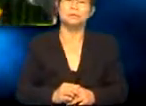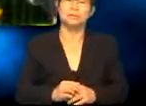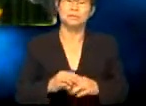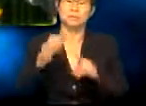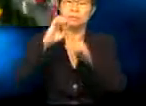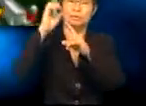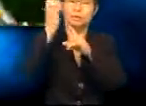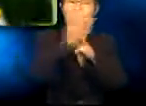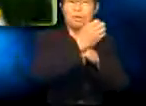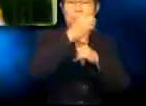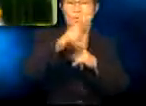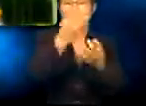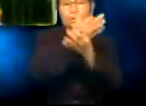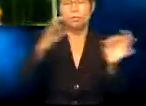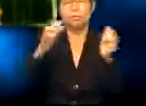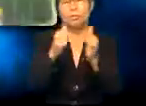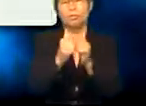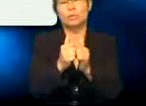of microorganisms.